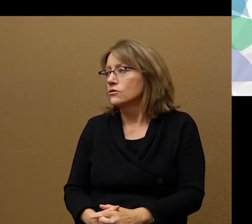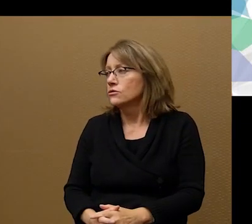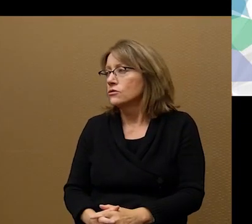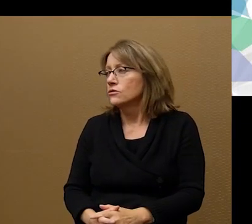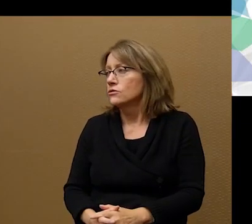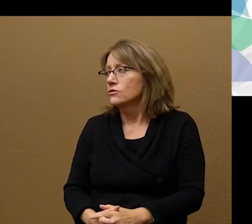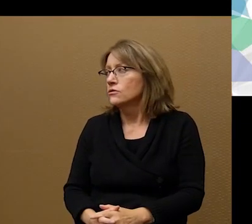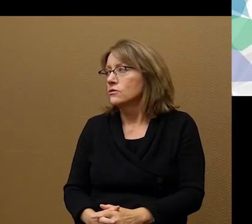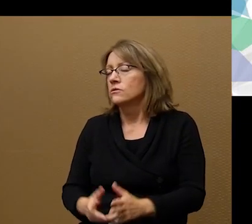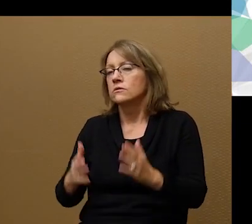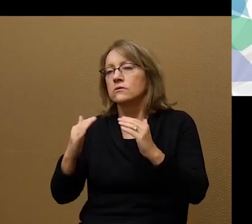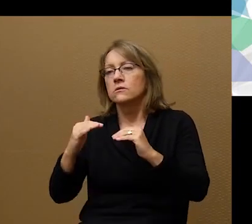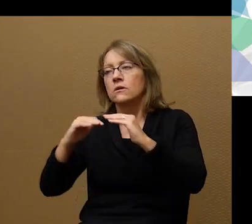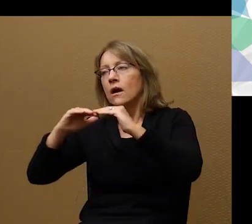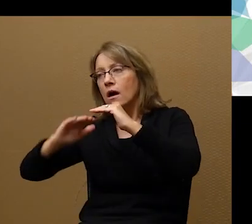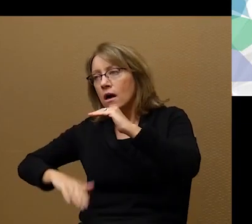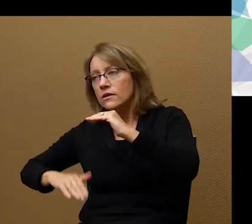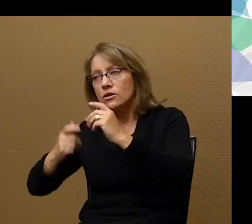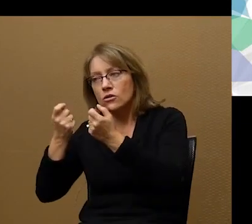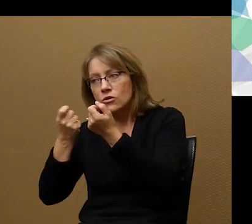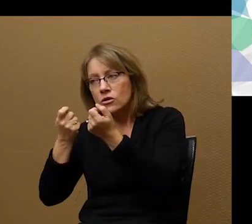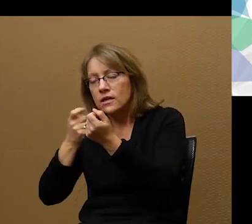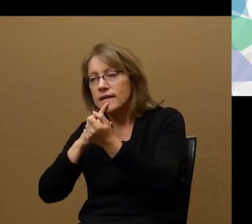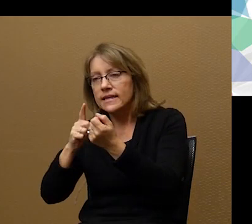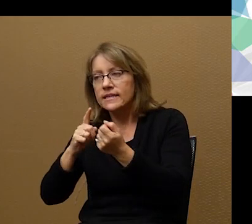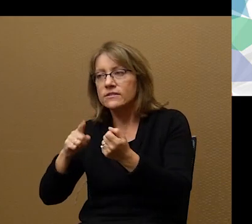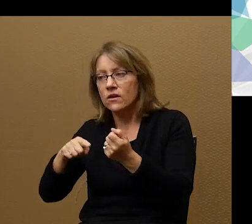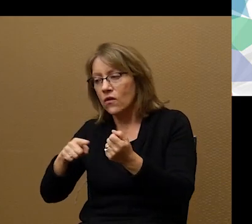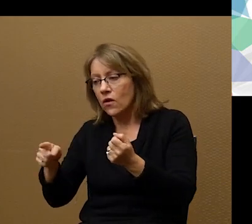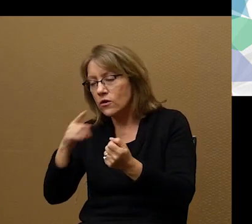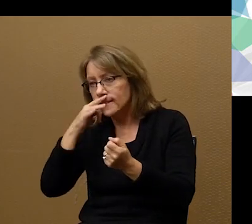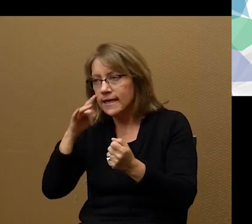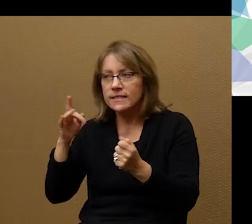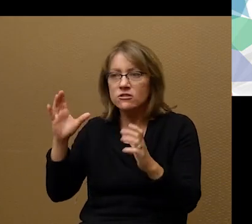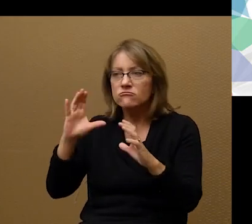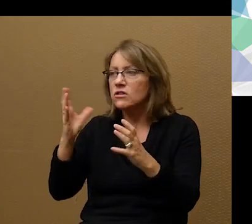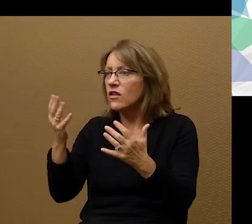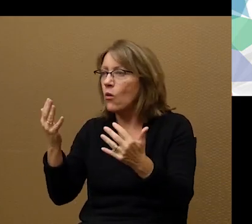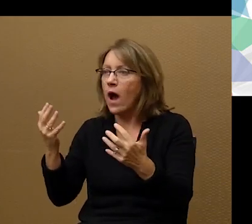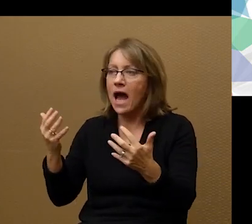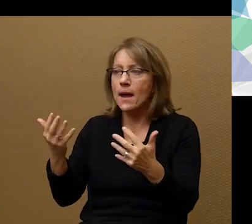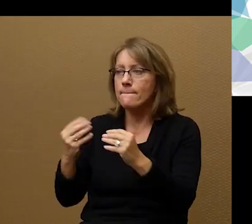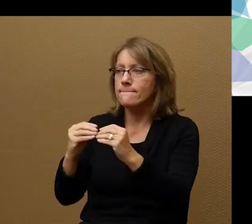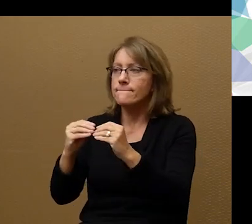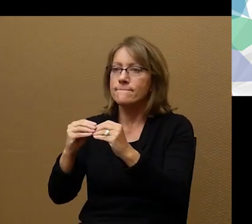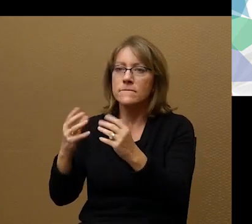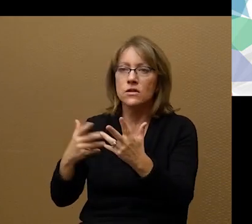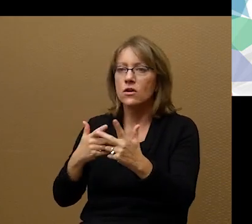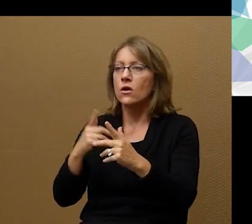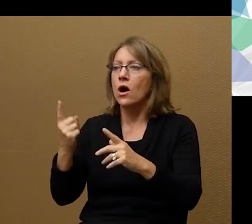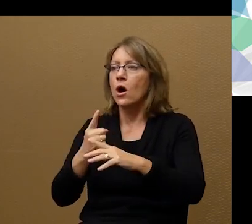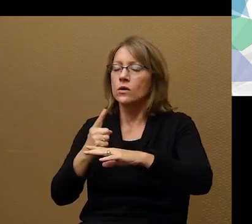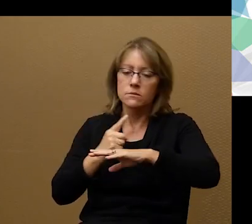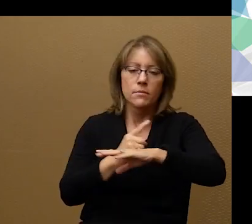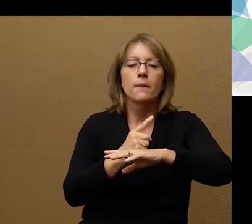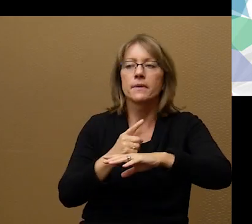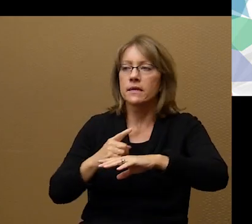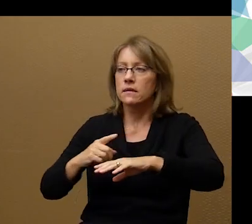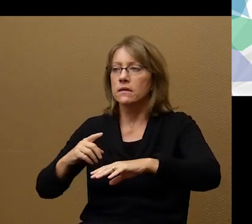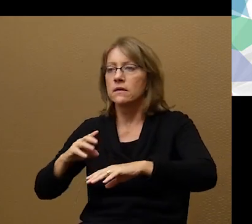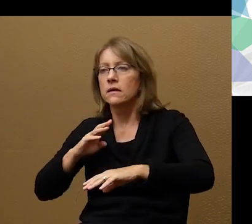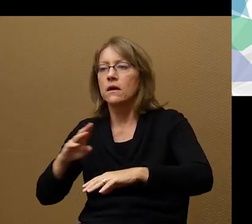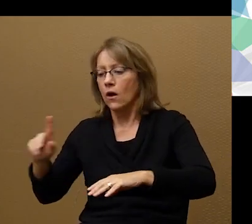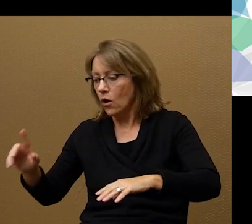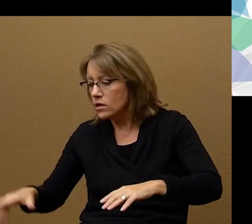Then our under-registration is our sensory-seeking kids. They're the ones who are always bumping into things. They're always putting things